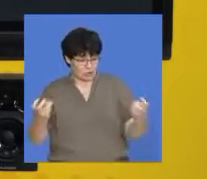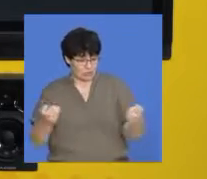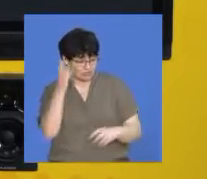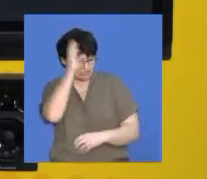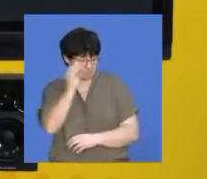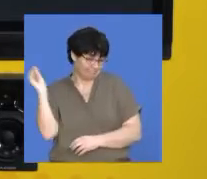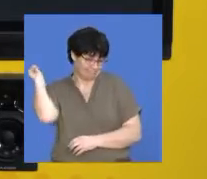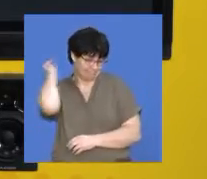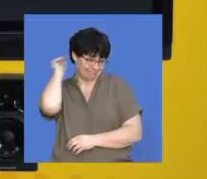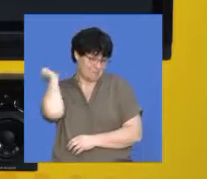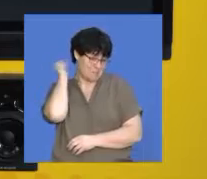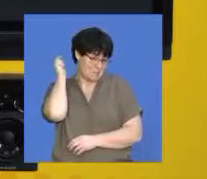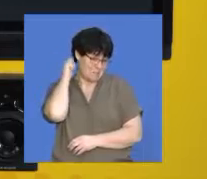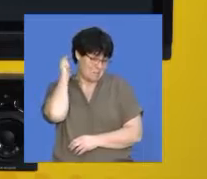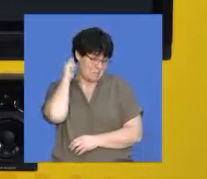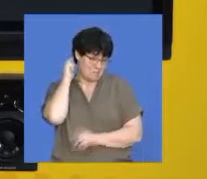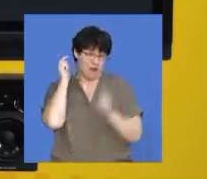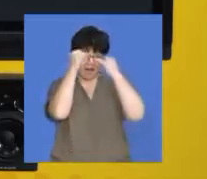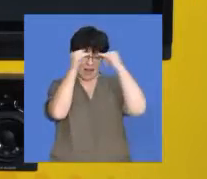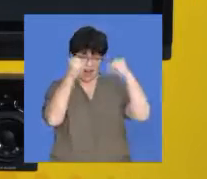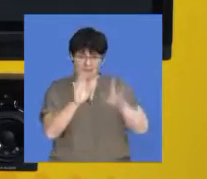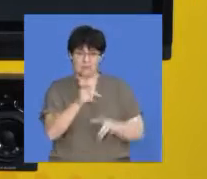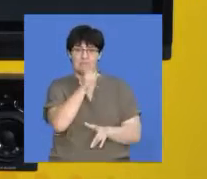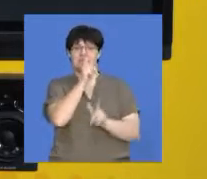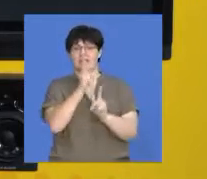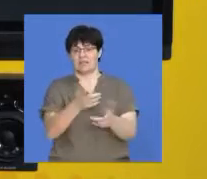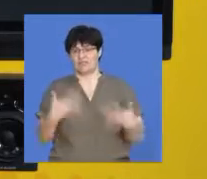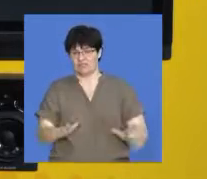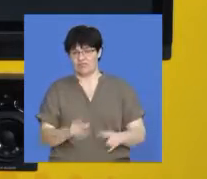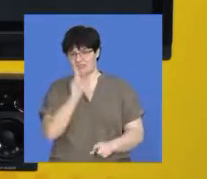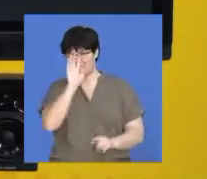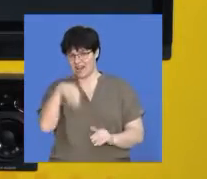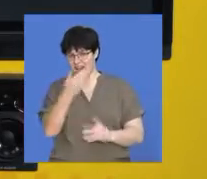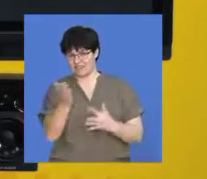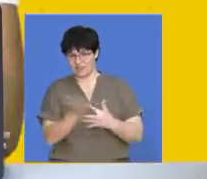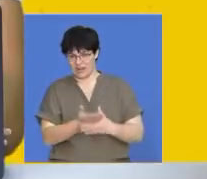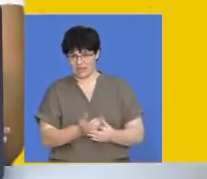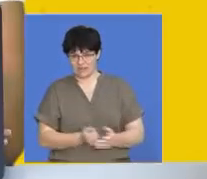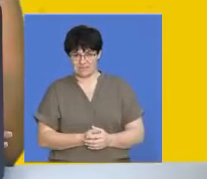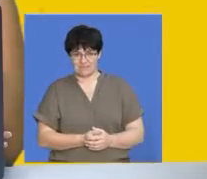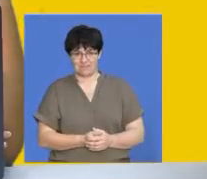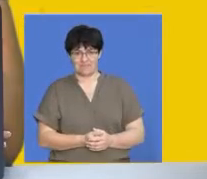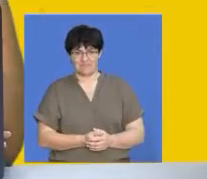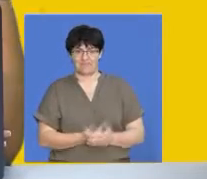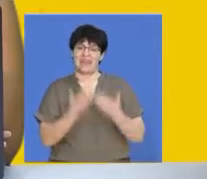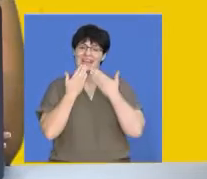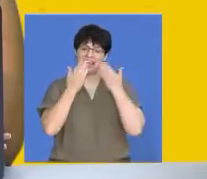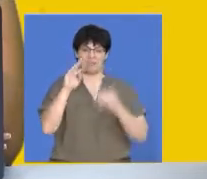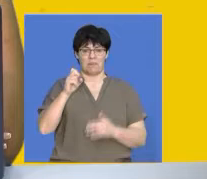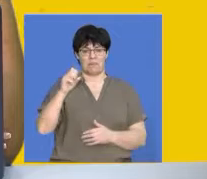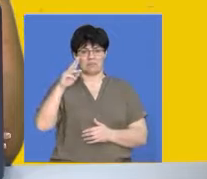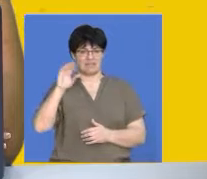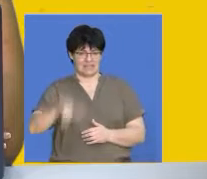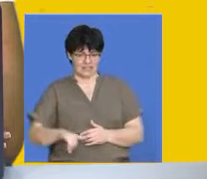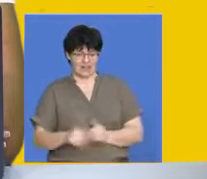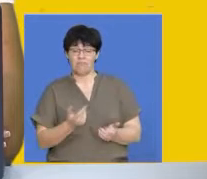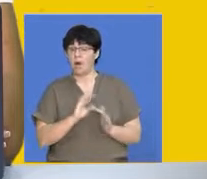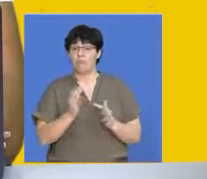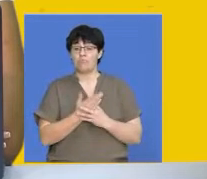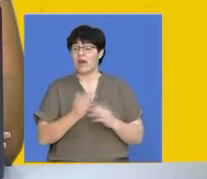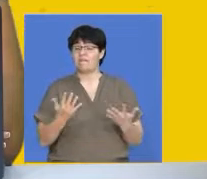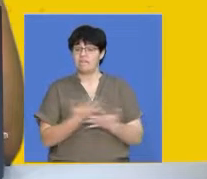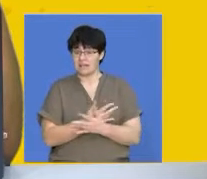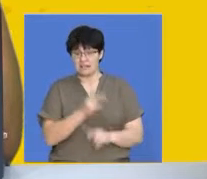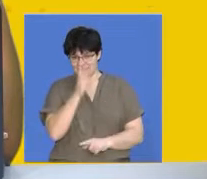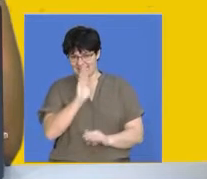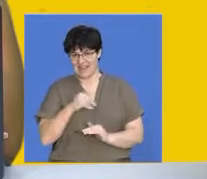it in mind, what we've underlined and what I told you. I'll see you after the break. Thank you, Mamsi. Guys, let's take a quick break and we'll